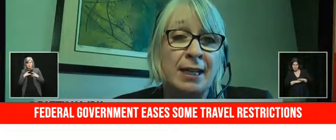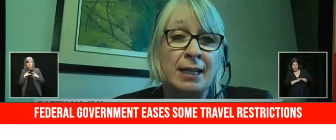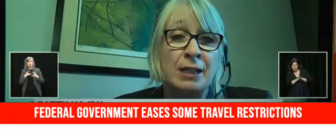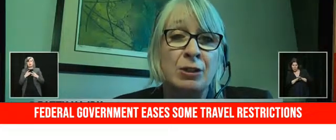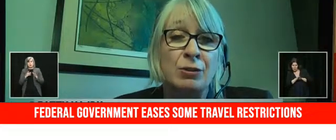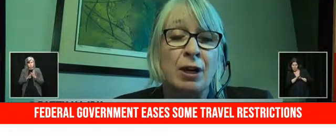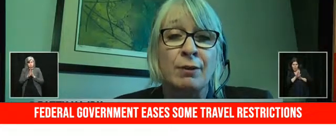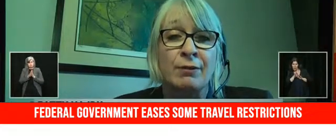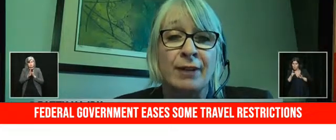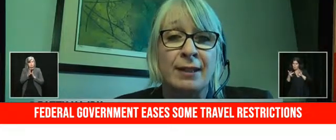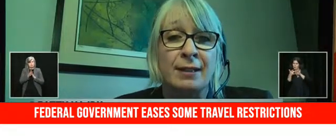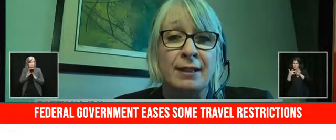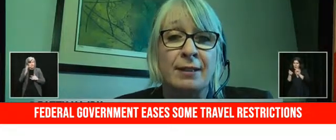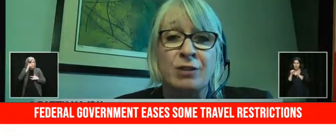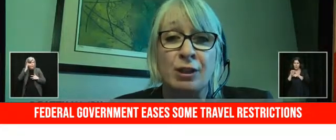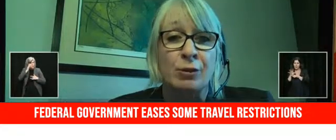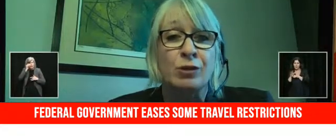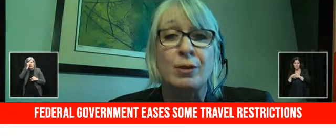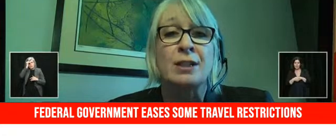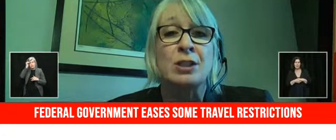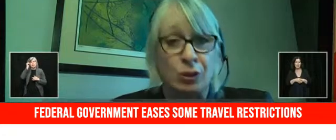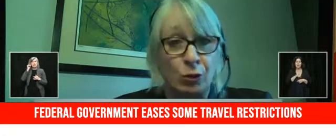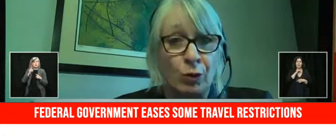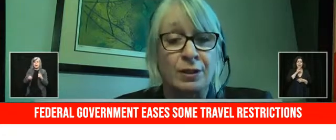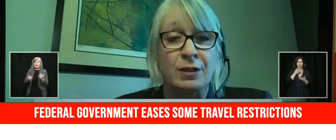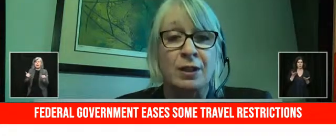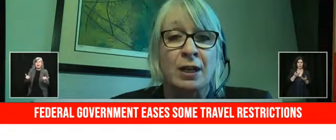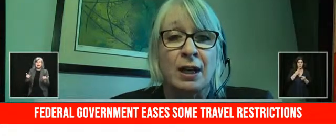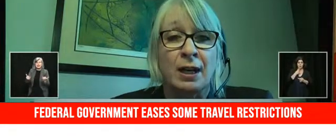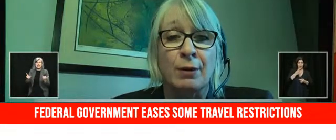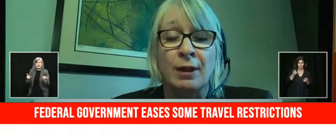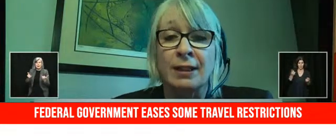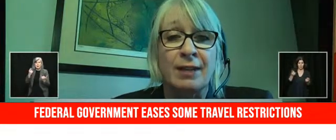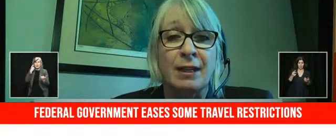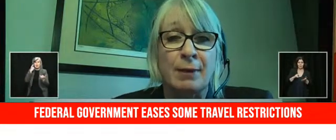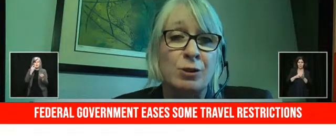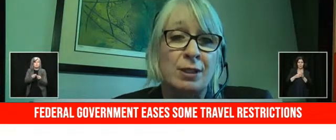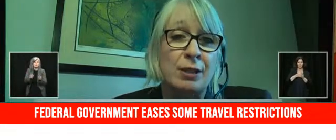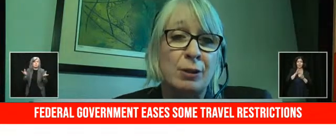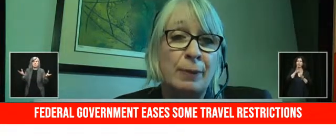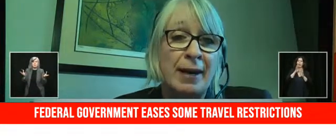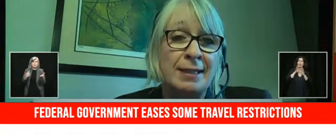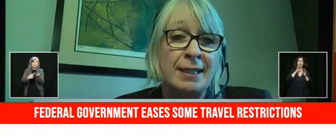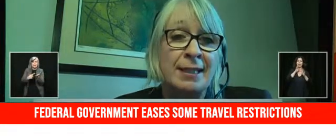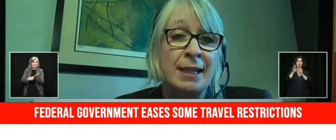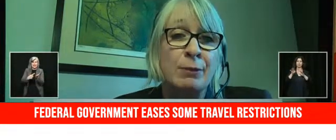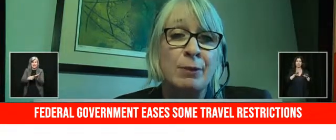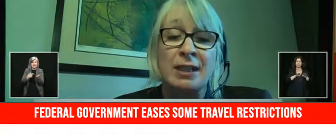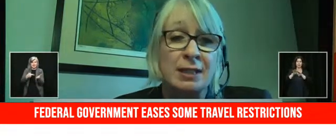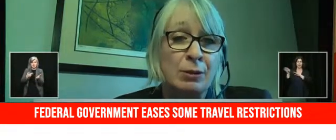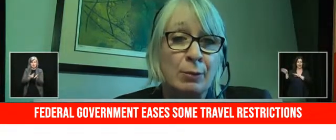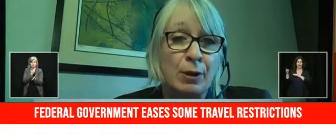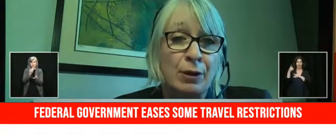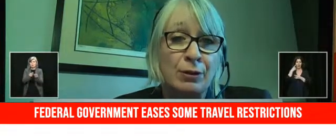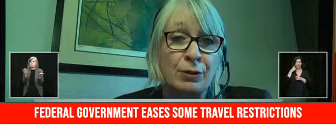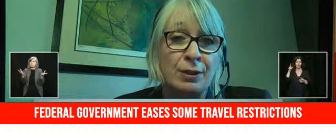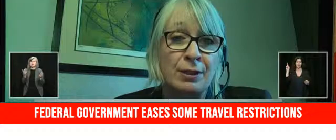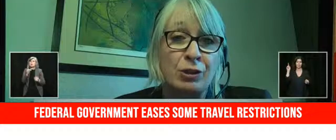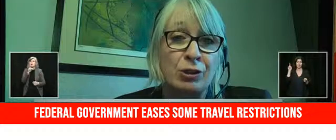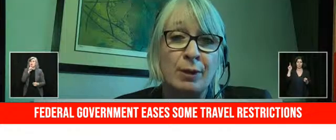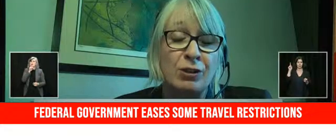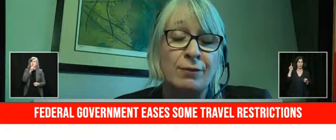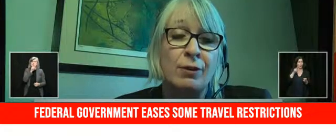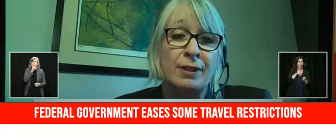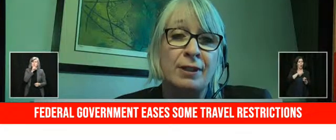announcing today do not reflect a general trend towards alleviating measures in other capacities, and we continue to monitor